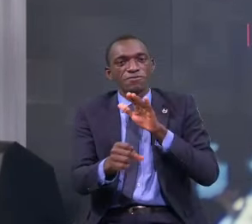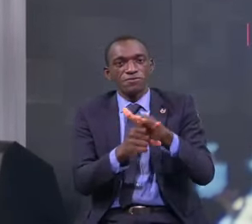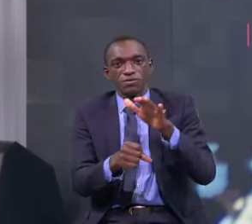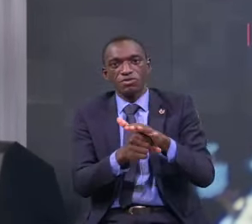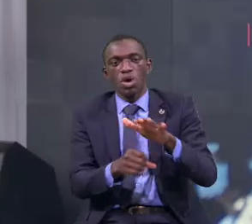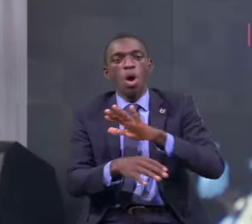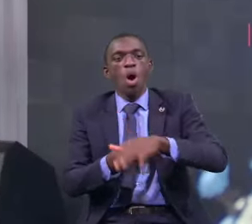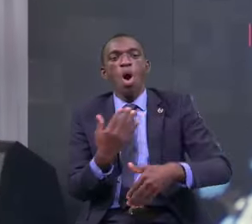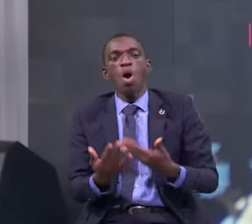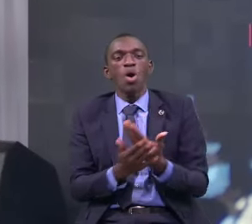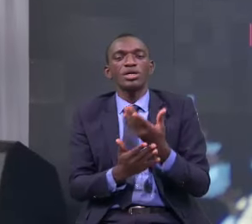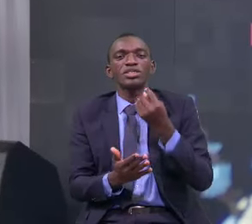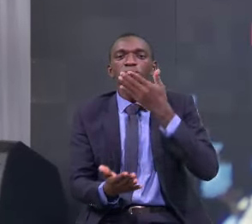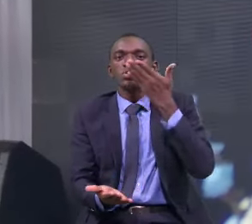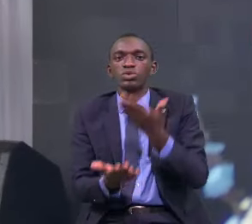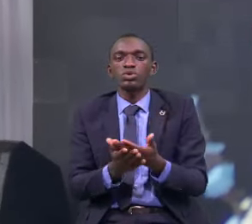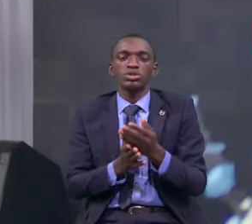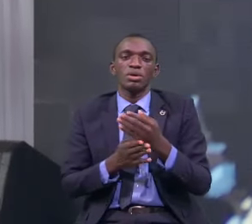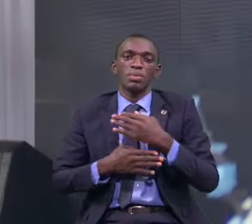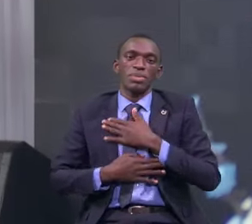of his goodness.